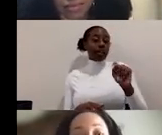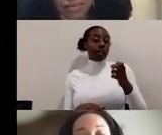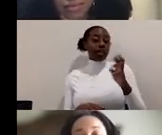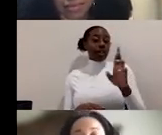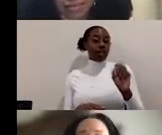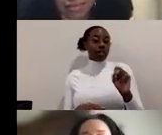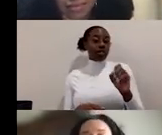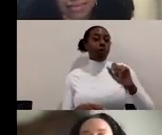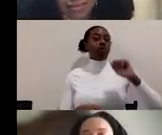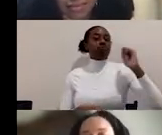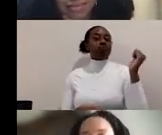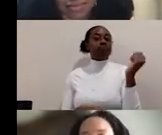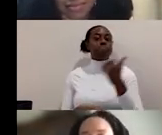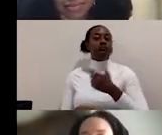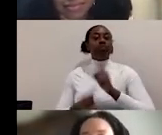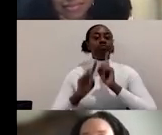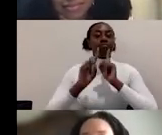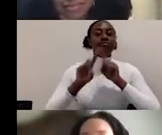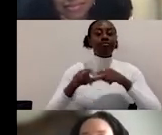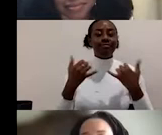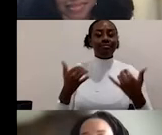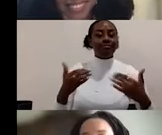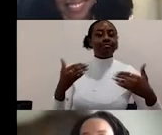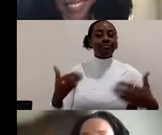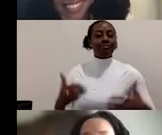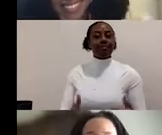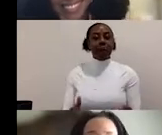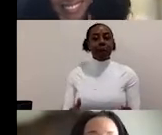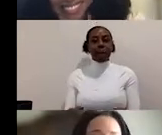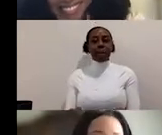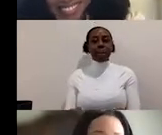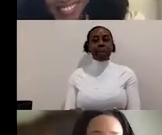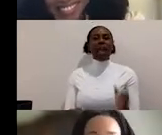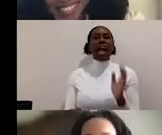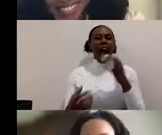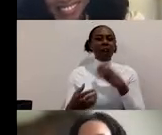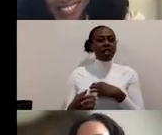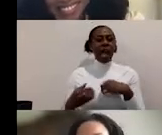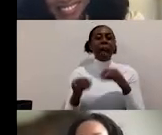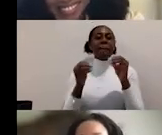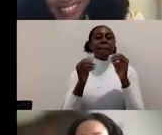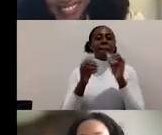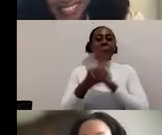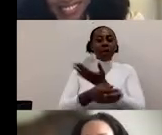now. I wish we had like the ticking music, like do do do do.